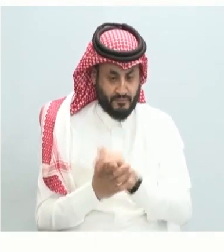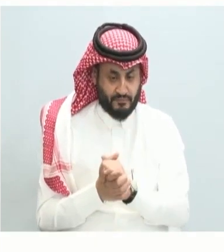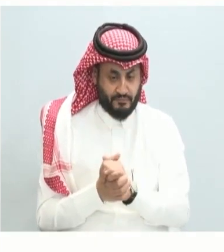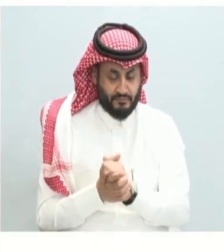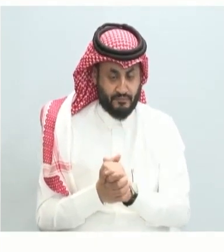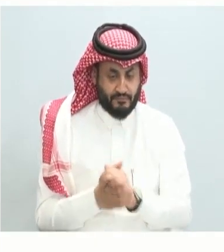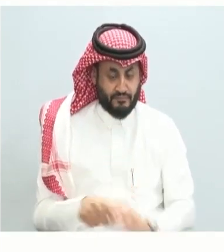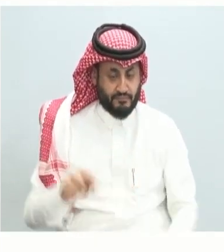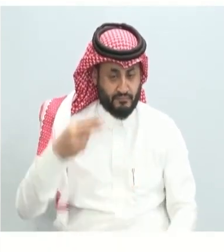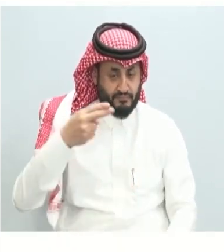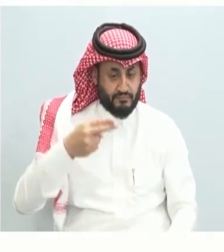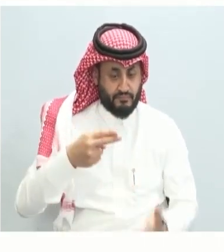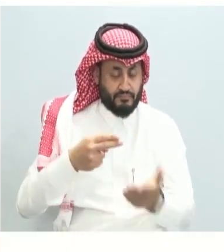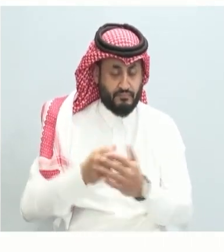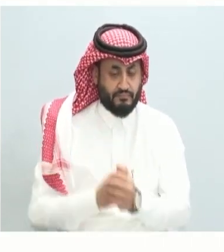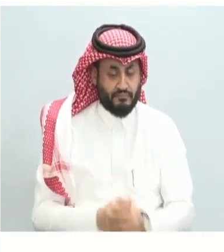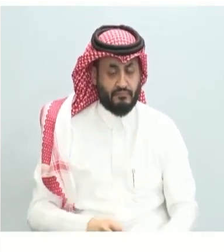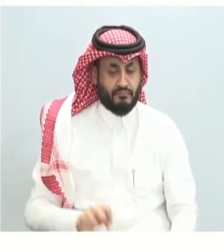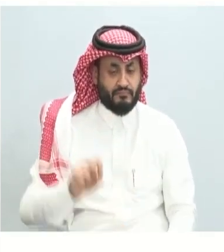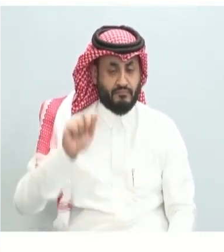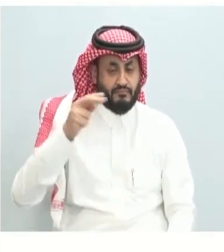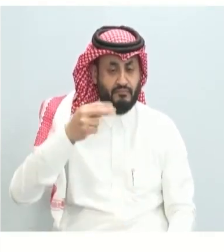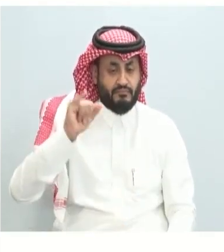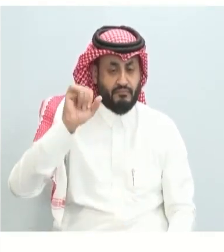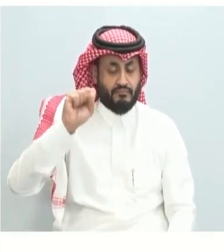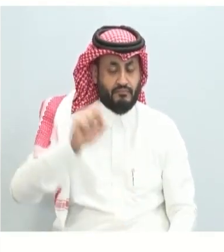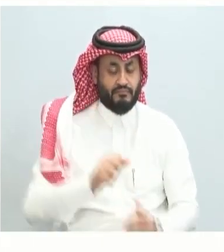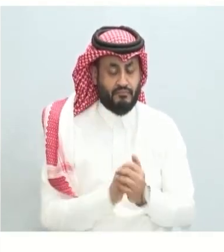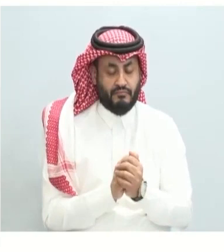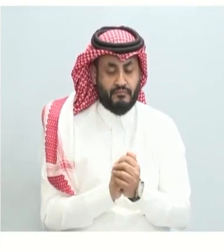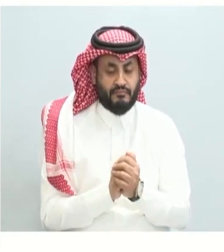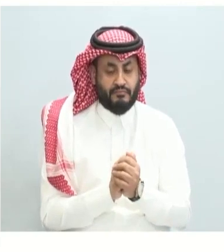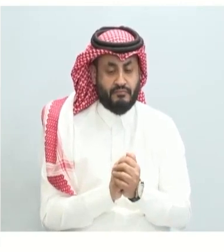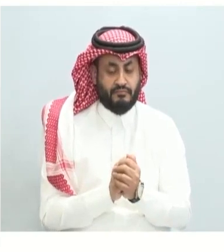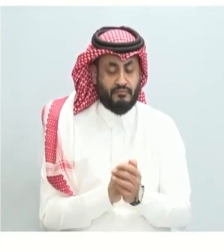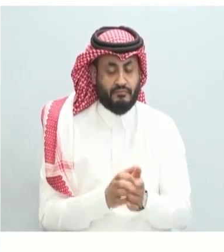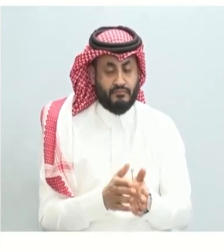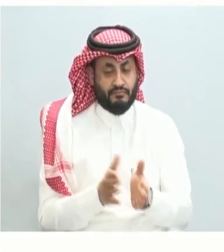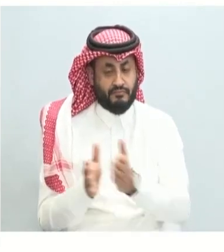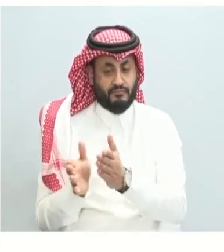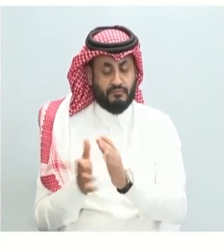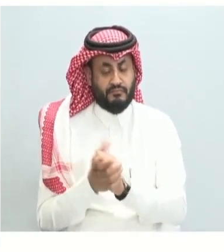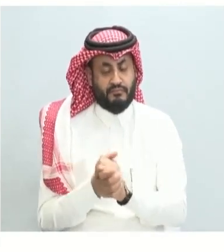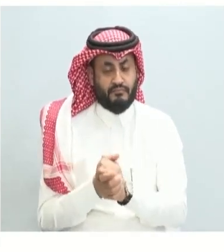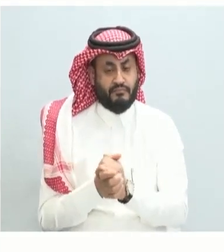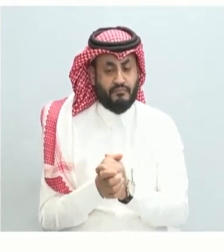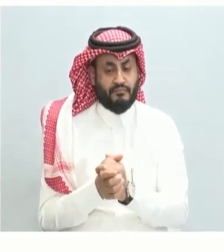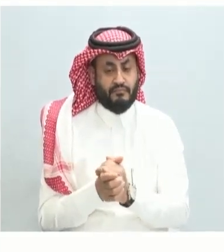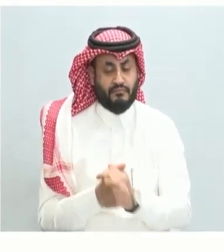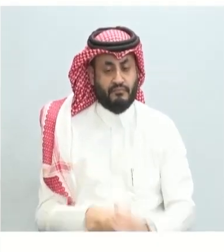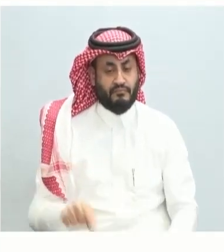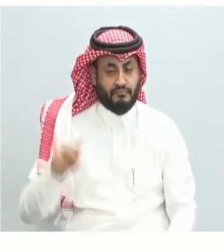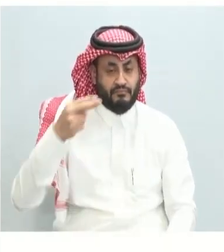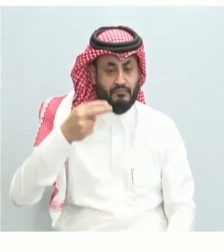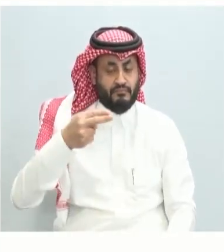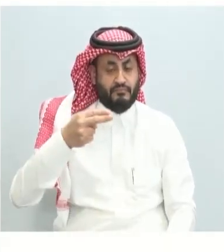T and H says the, the, this, this. And T